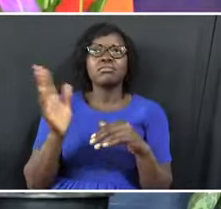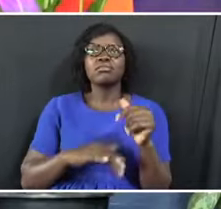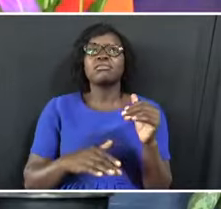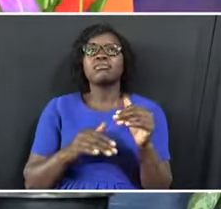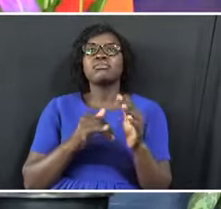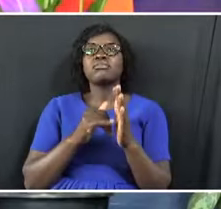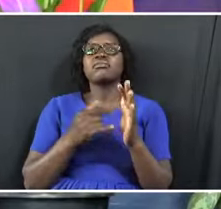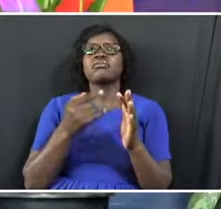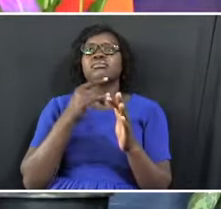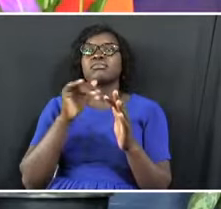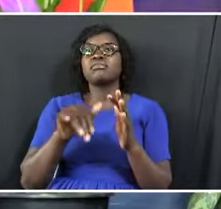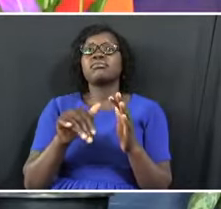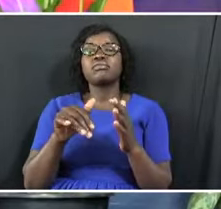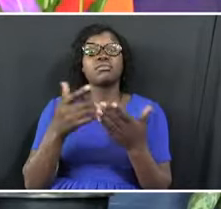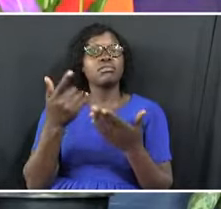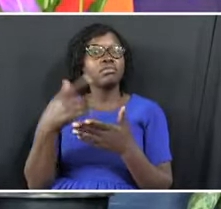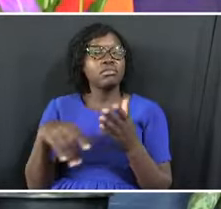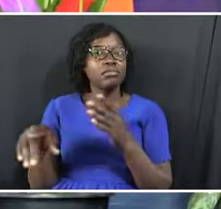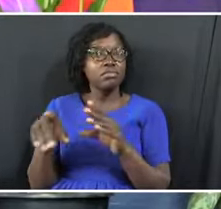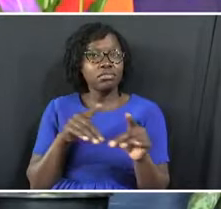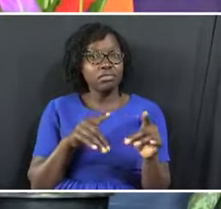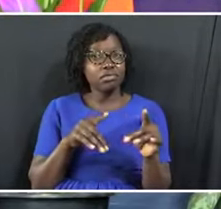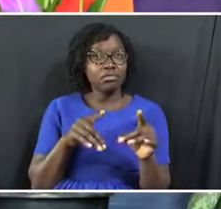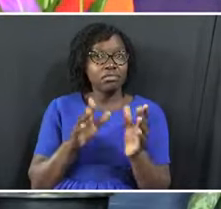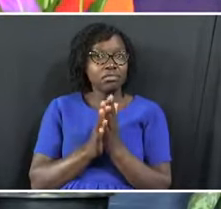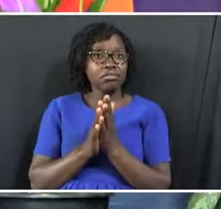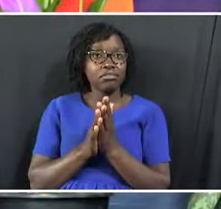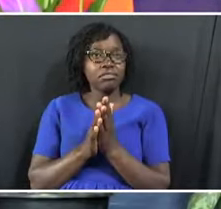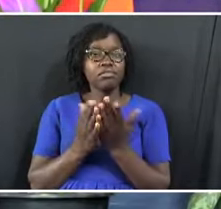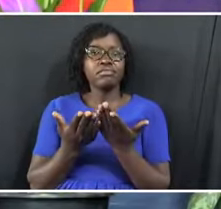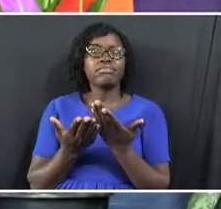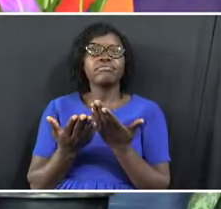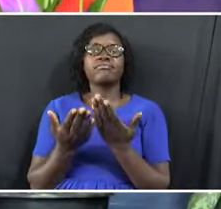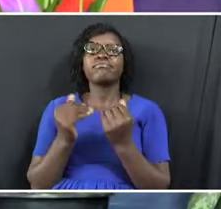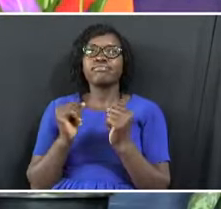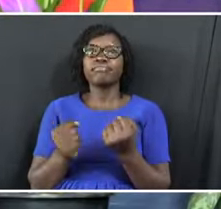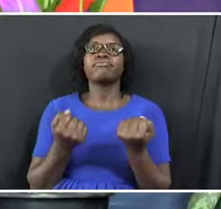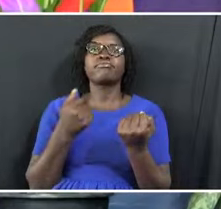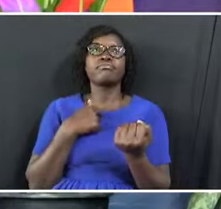God, this is what we have done, and come and rescue us.